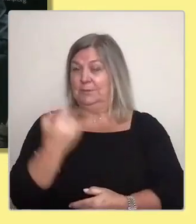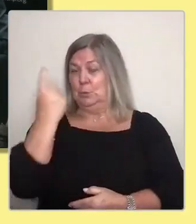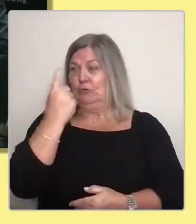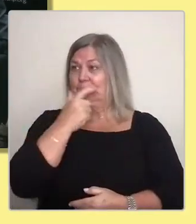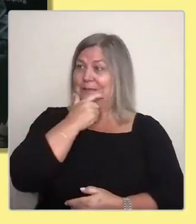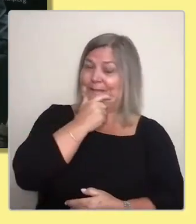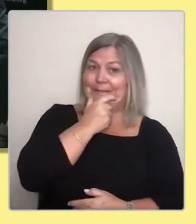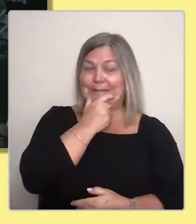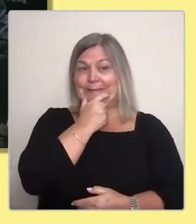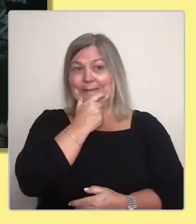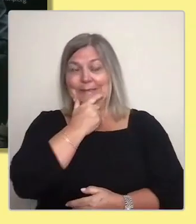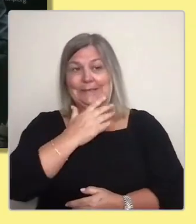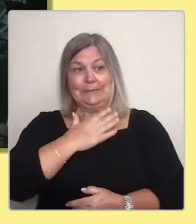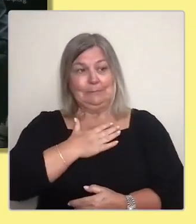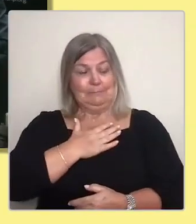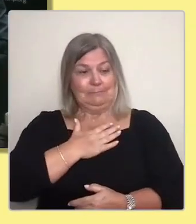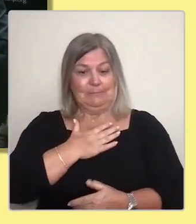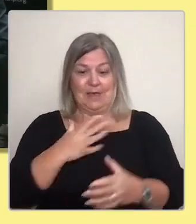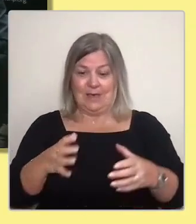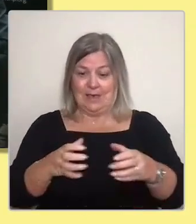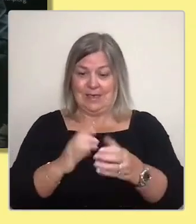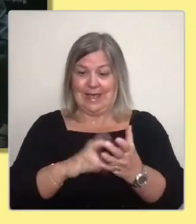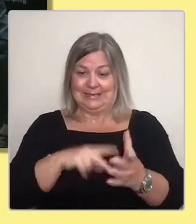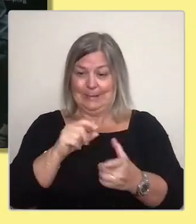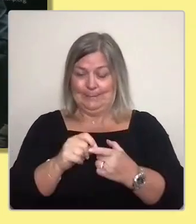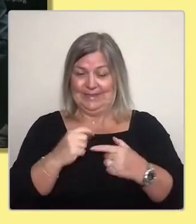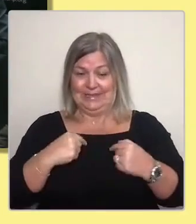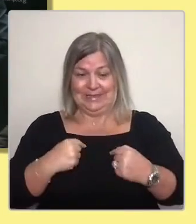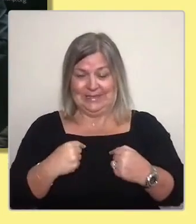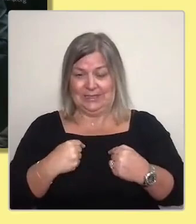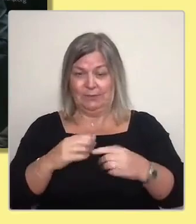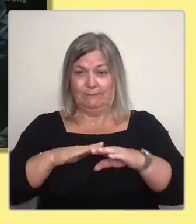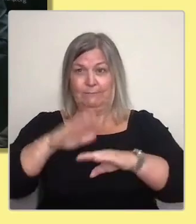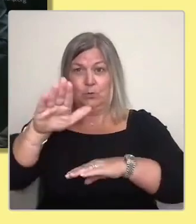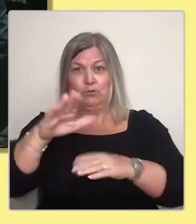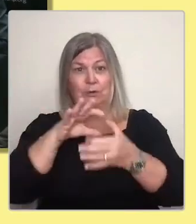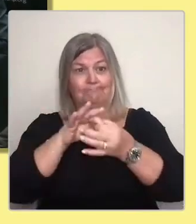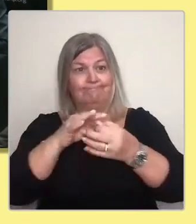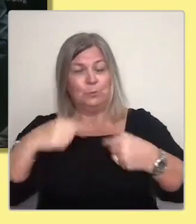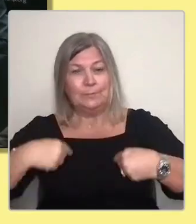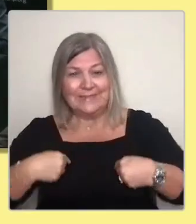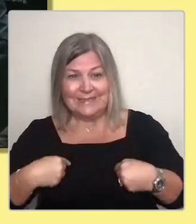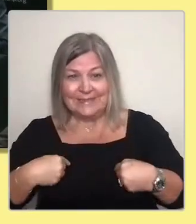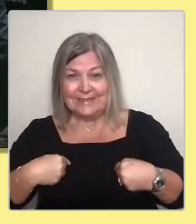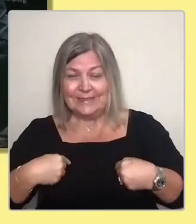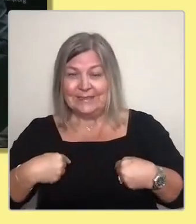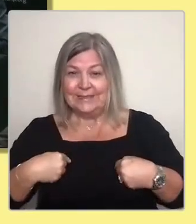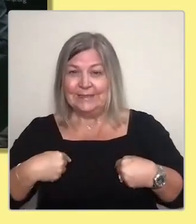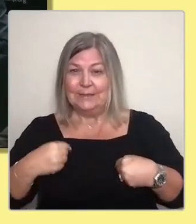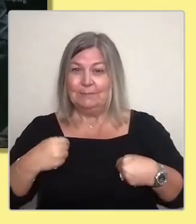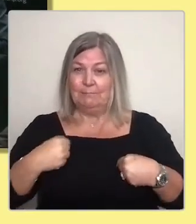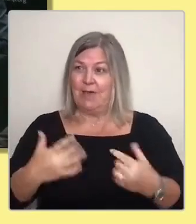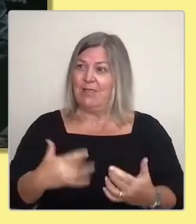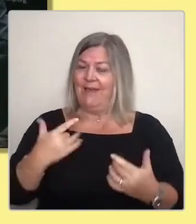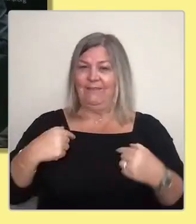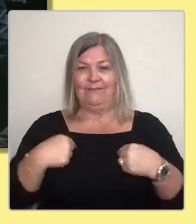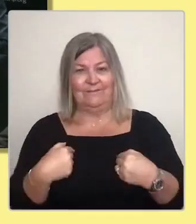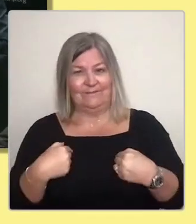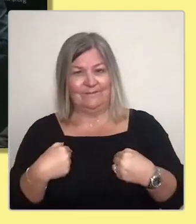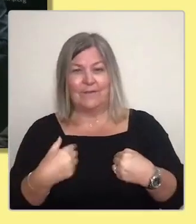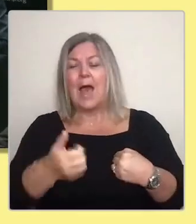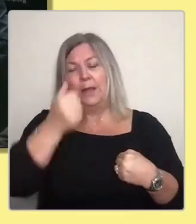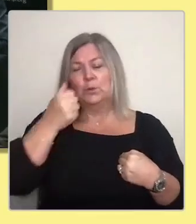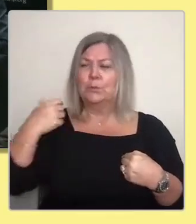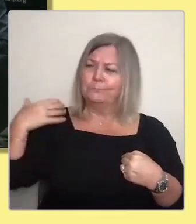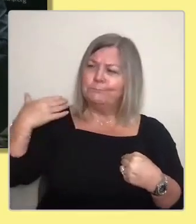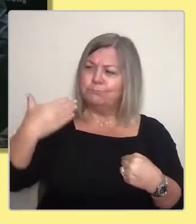and whether it will still be a safe and welcoming place for us in the future, not least given some of the comments that have been made in the course of this